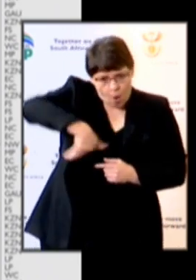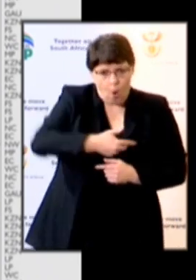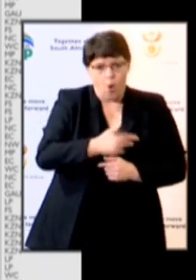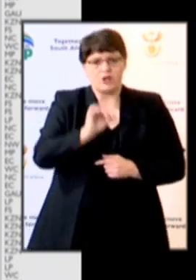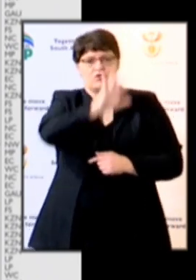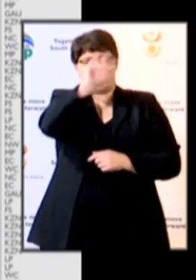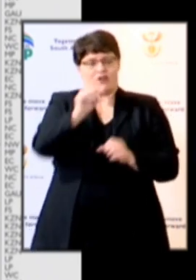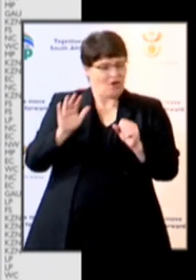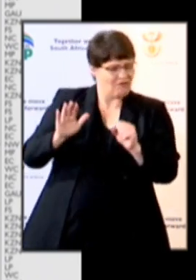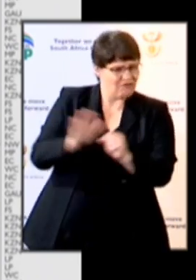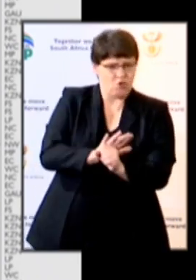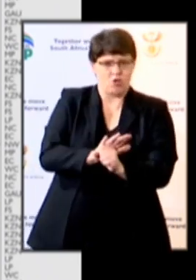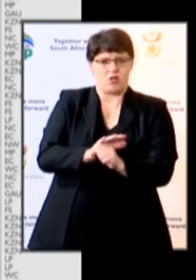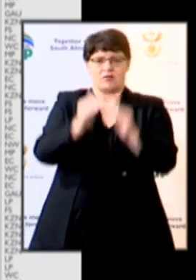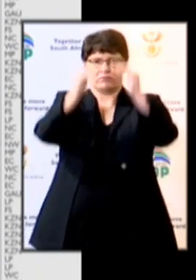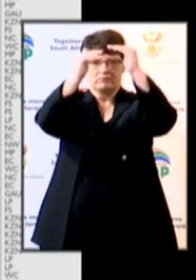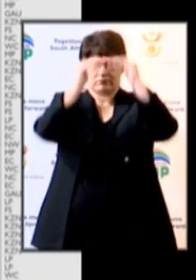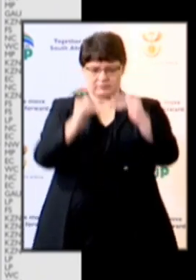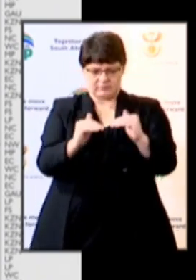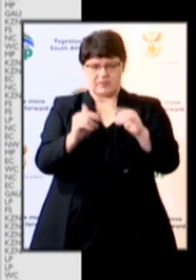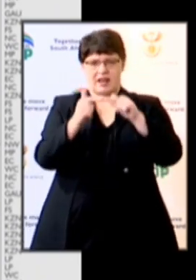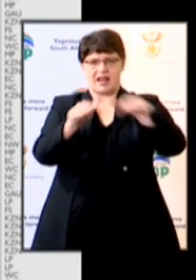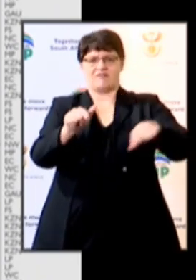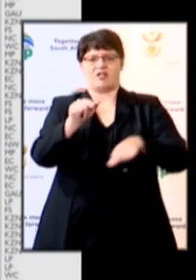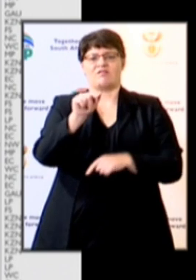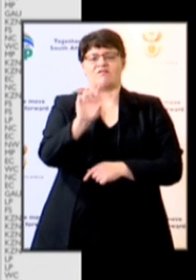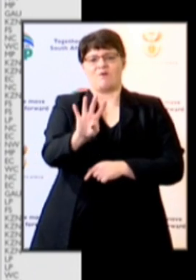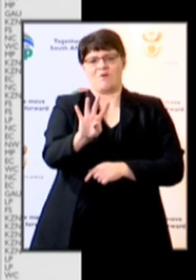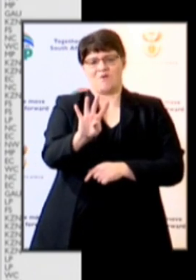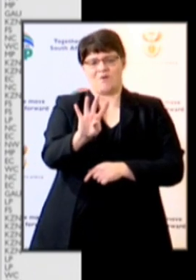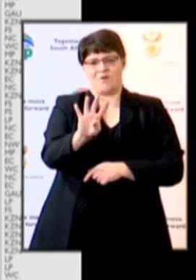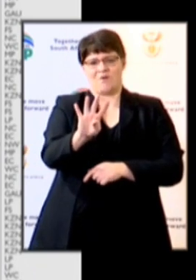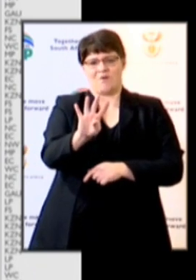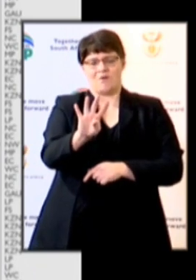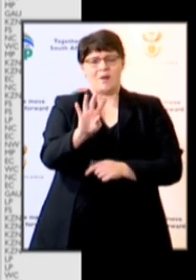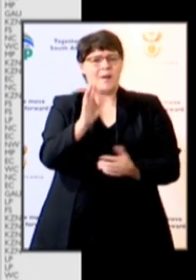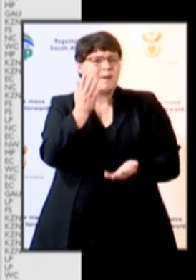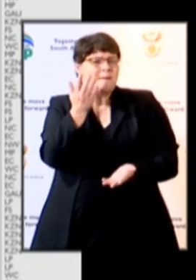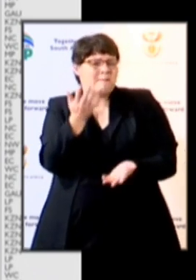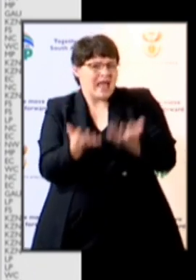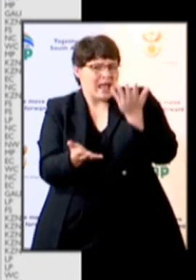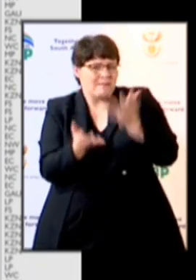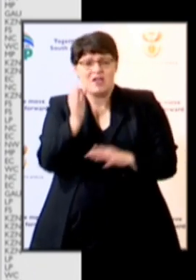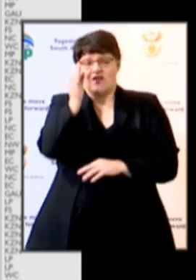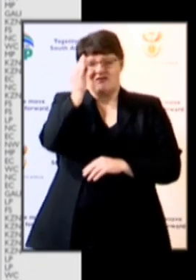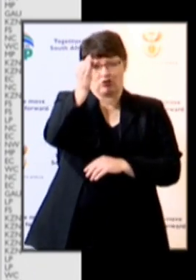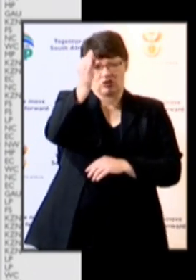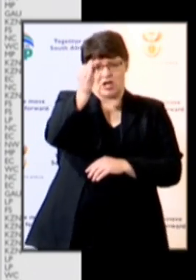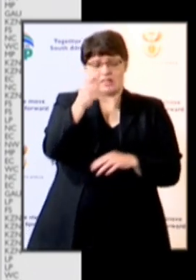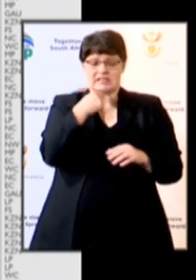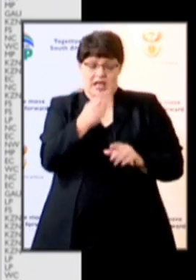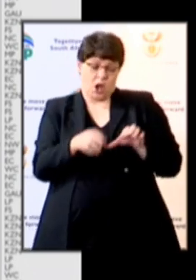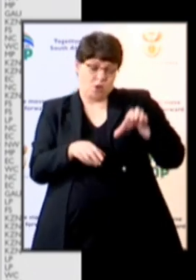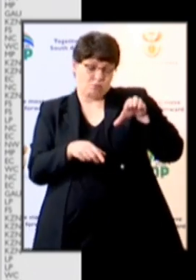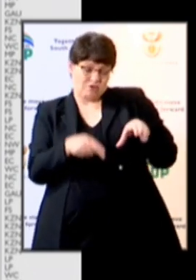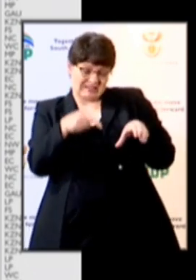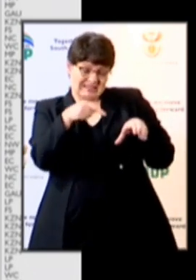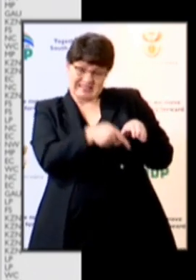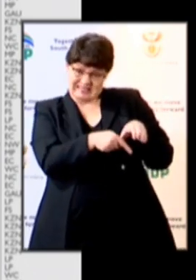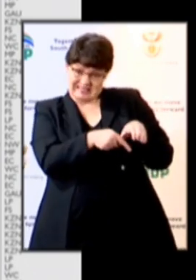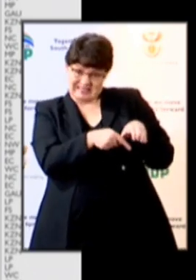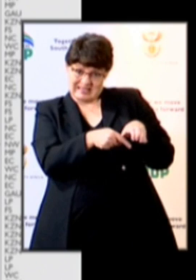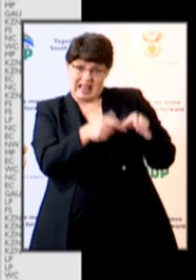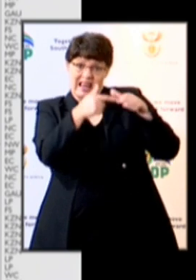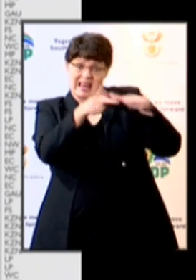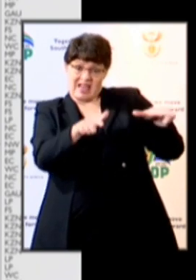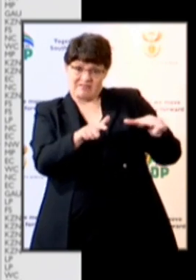But there may come a time where we would differentiate the levels.